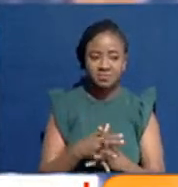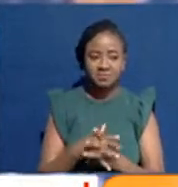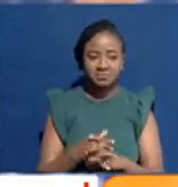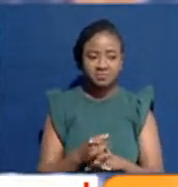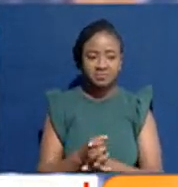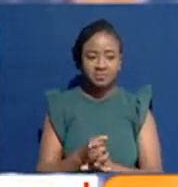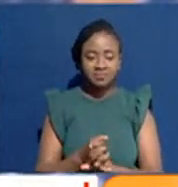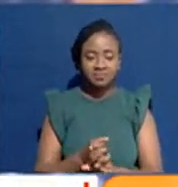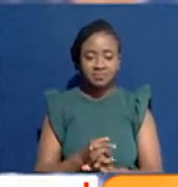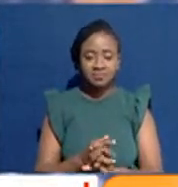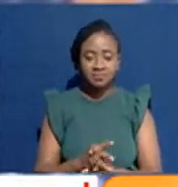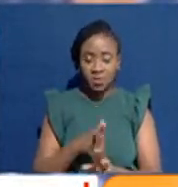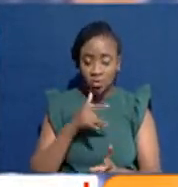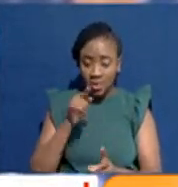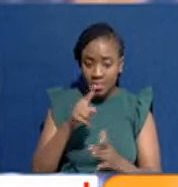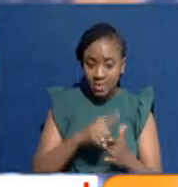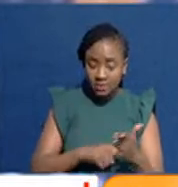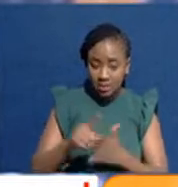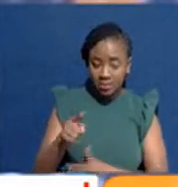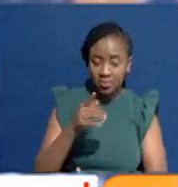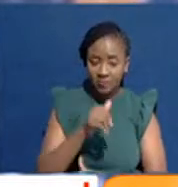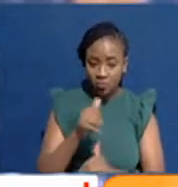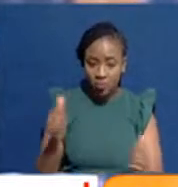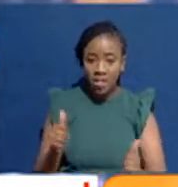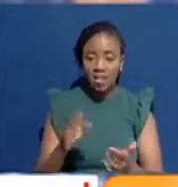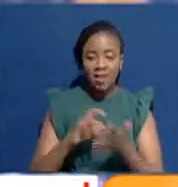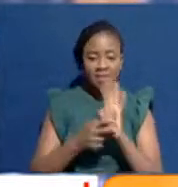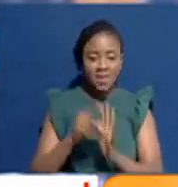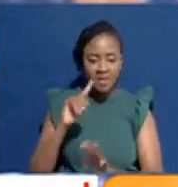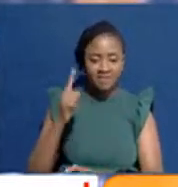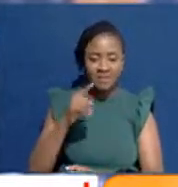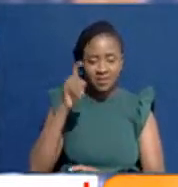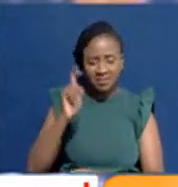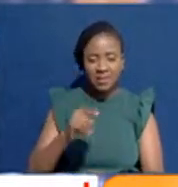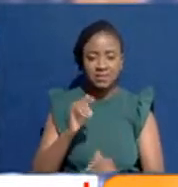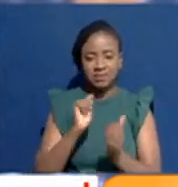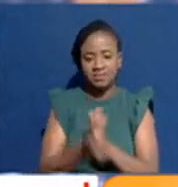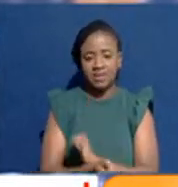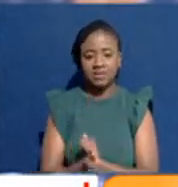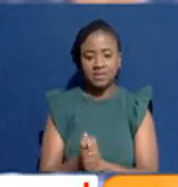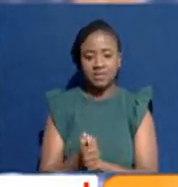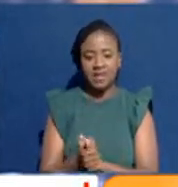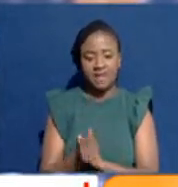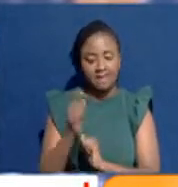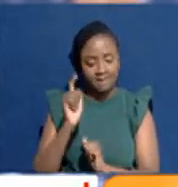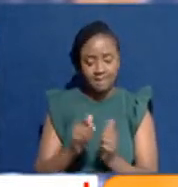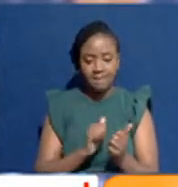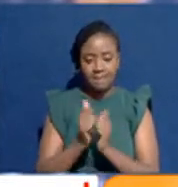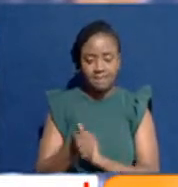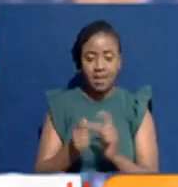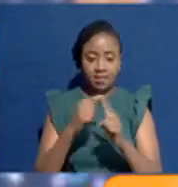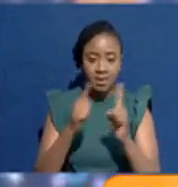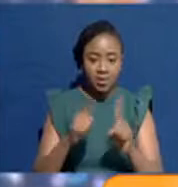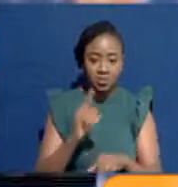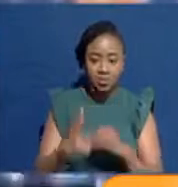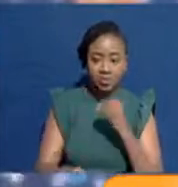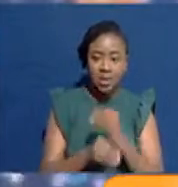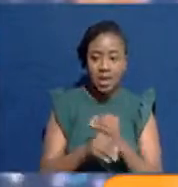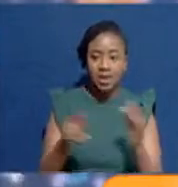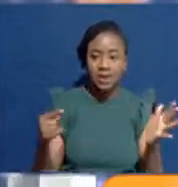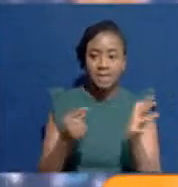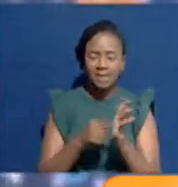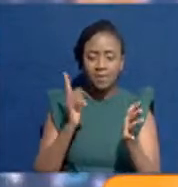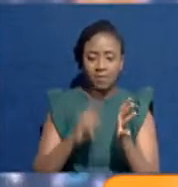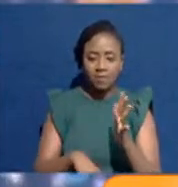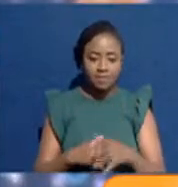saying, at the stage of having it passed in the floor of the House, it must pass as long as I'm sitting in the House, in that House. But let me say this, that the